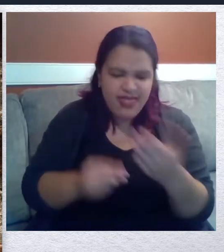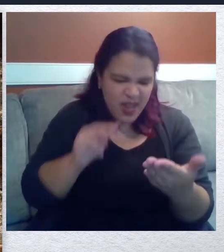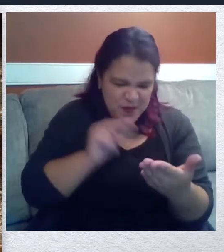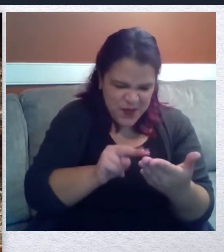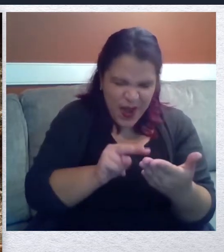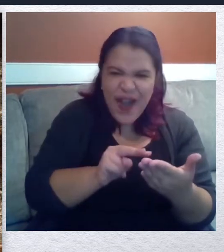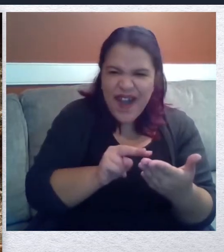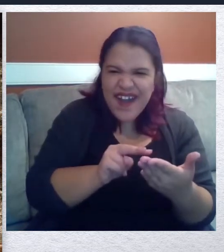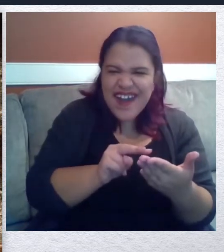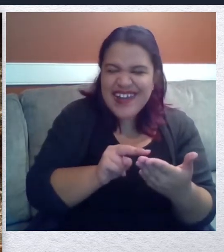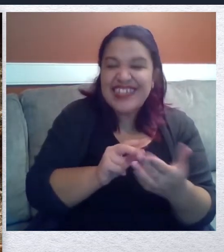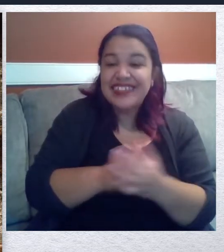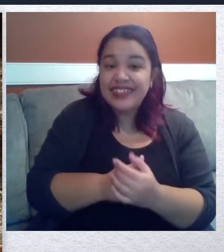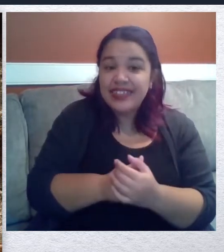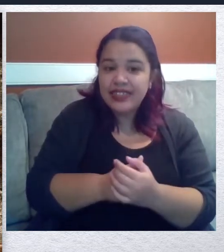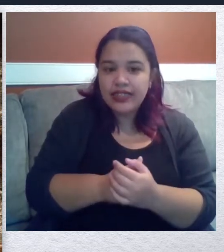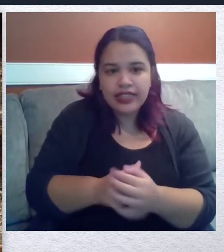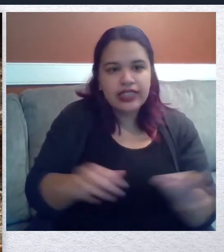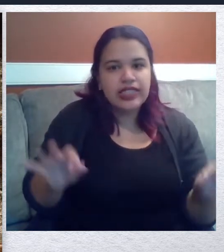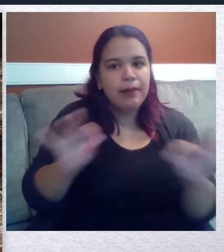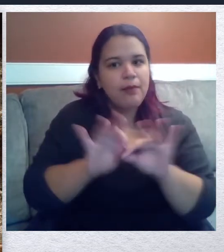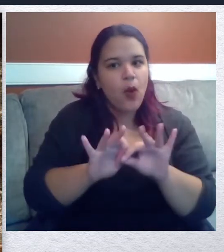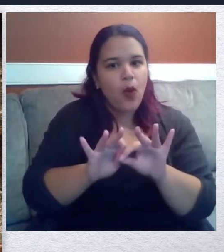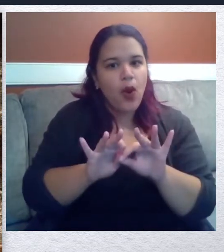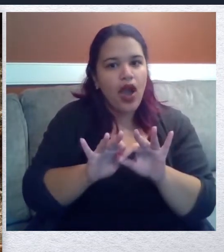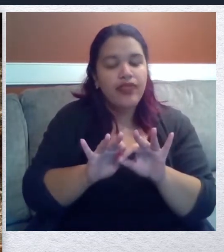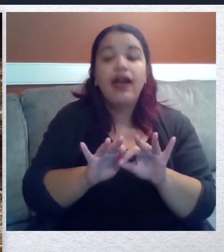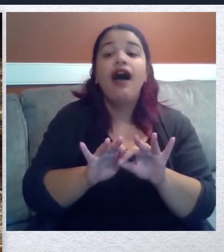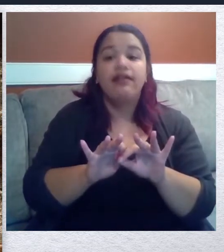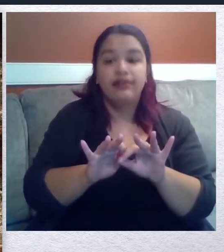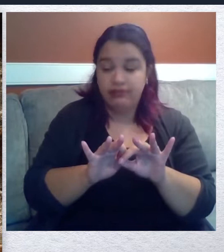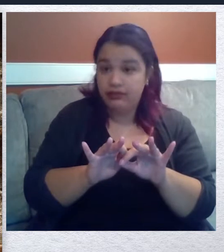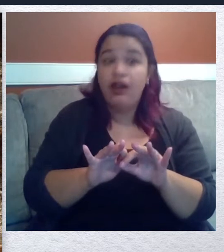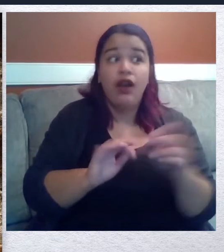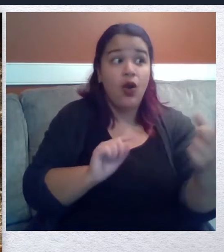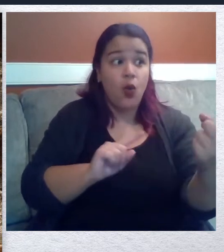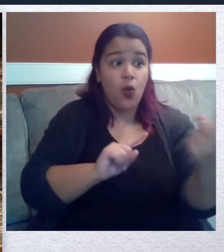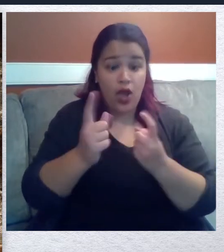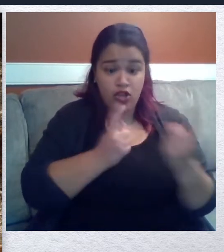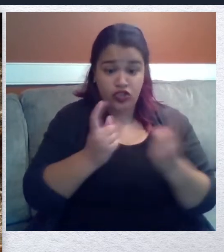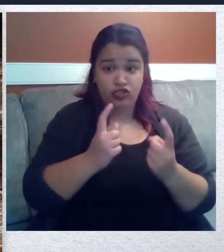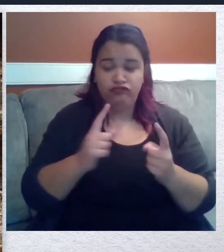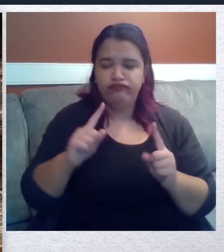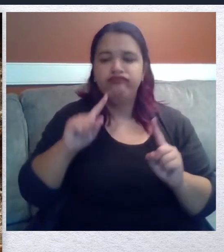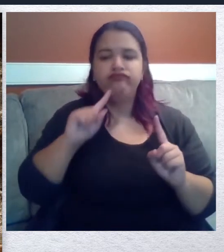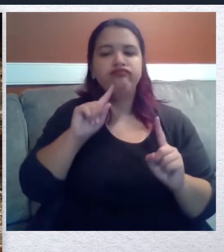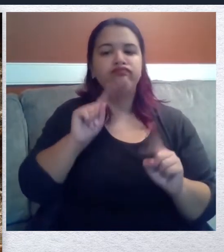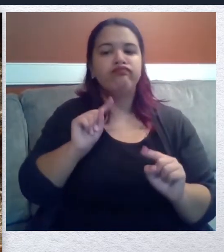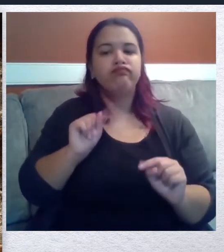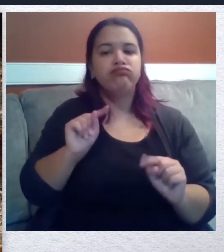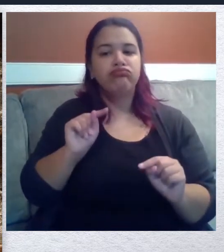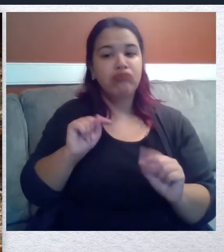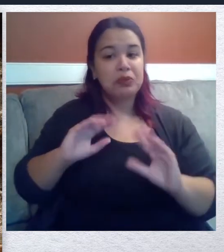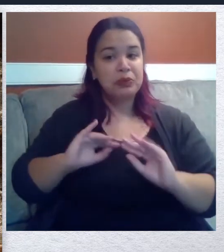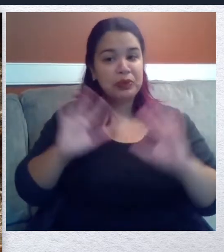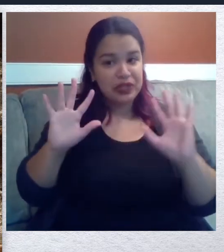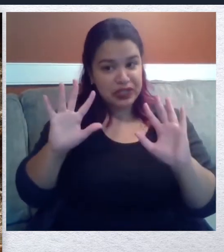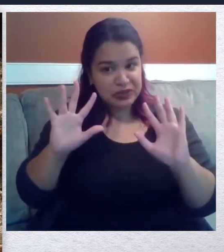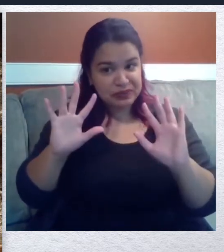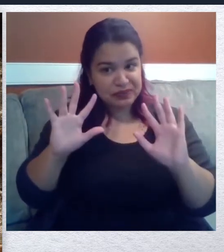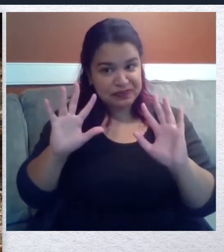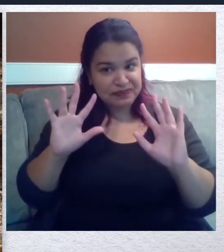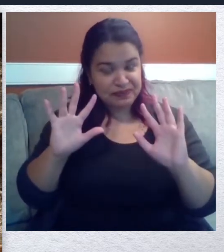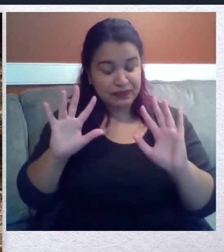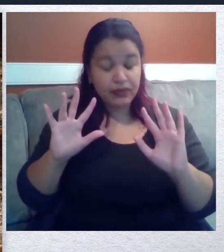easily understood. So you will want to practice answering questions. Now, generally answering questions should be